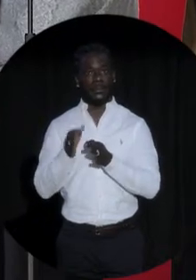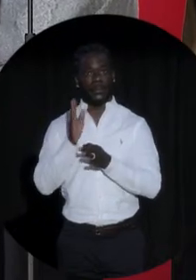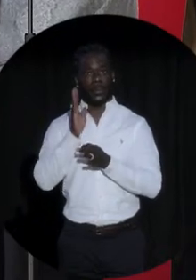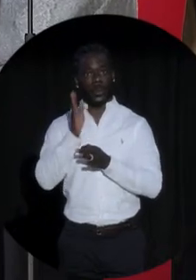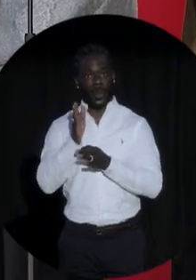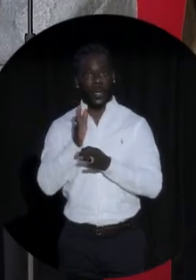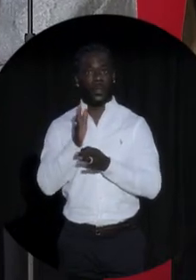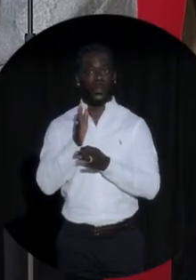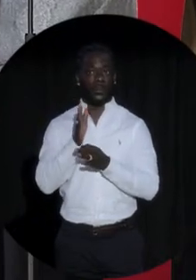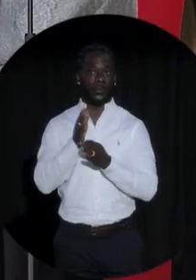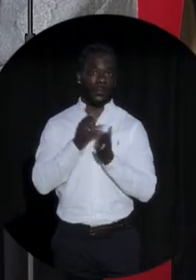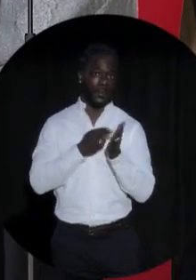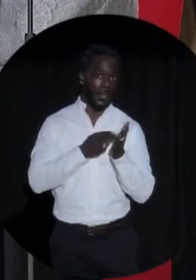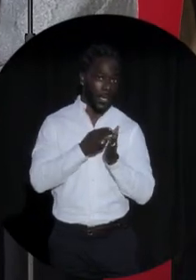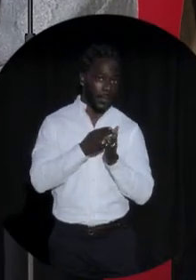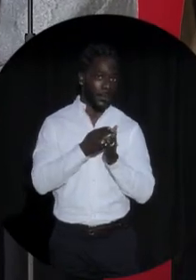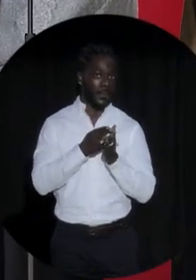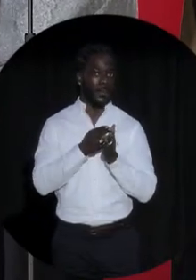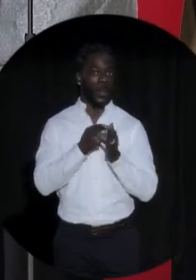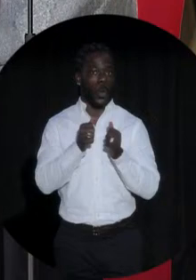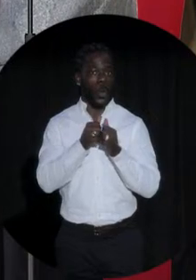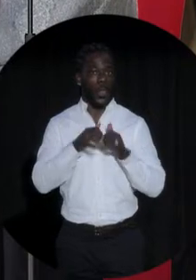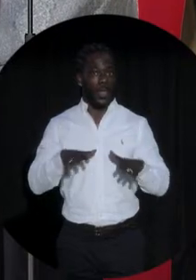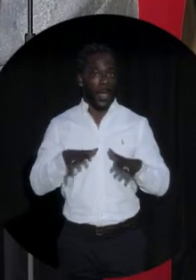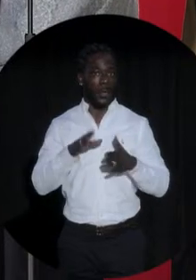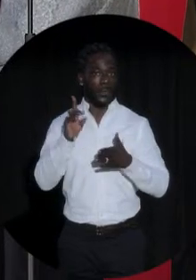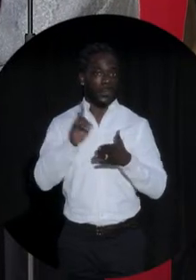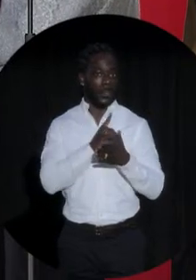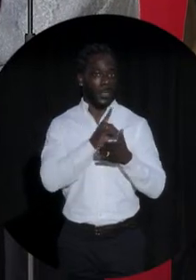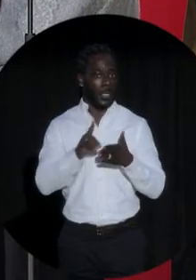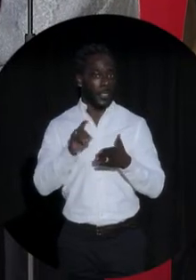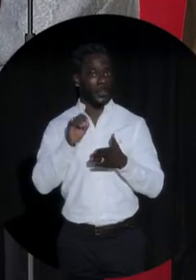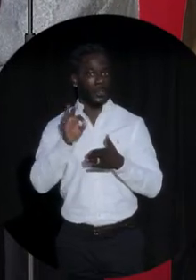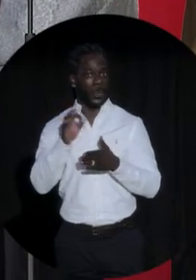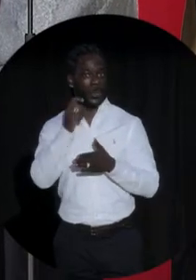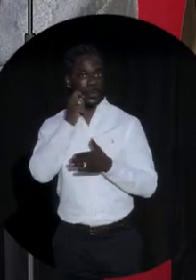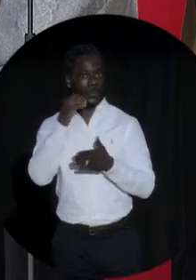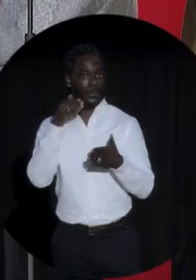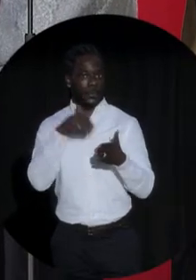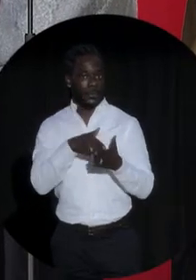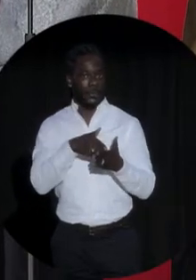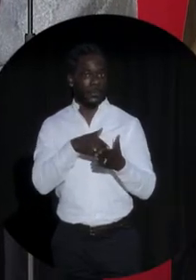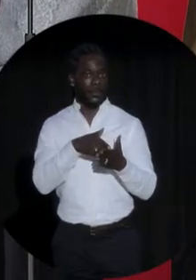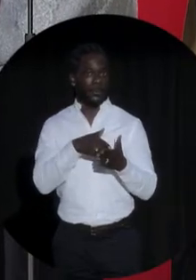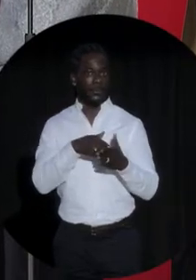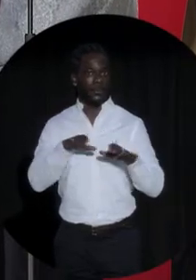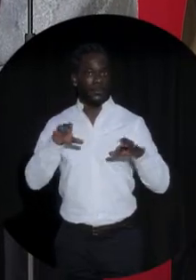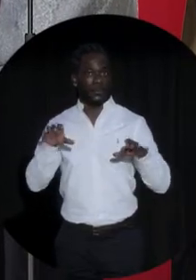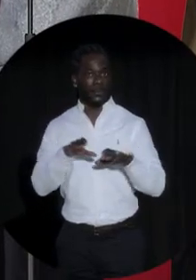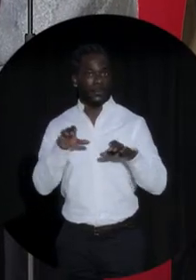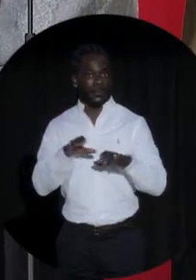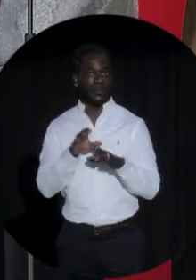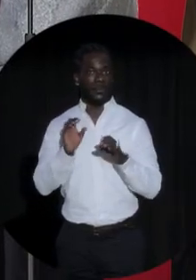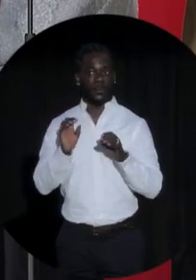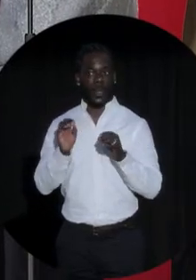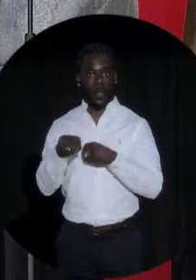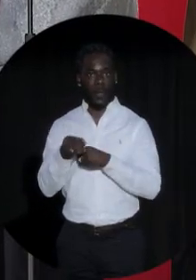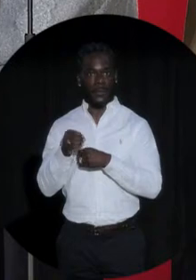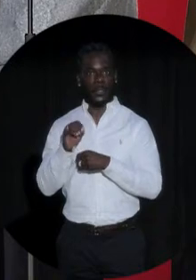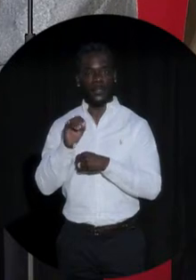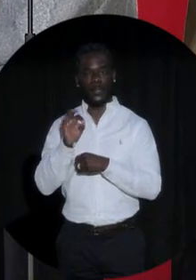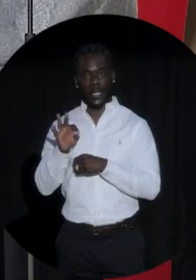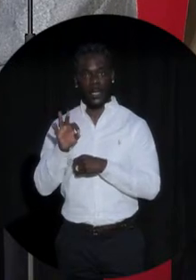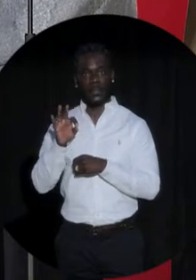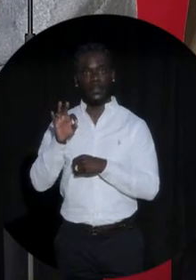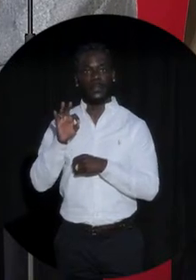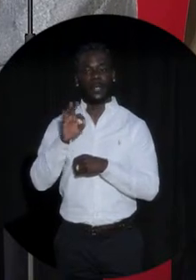and faithfully. Diligently and faithfully. Without partiality or prejudice. Without partiality or prejudice. Execute the office of. Execute the